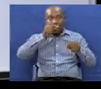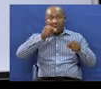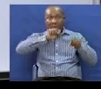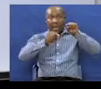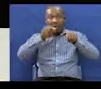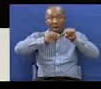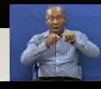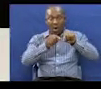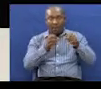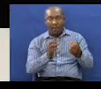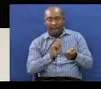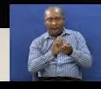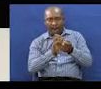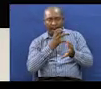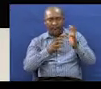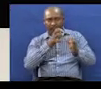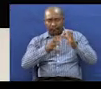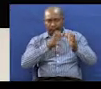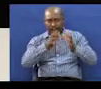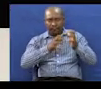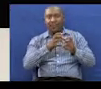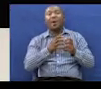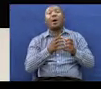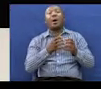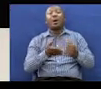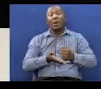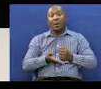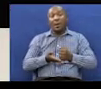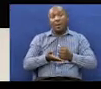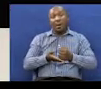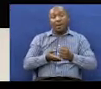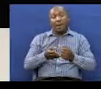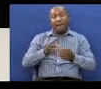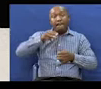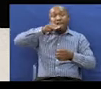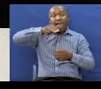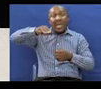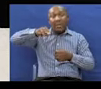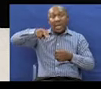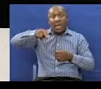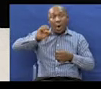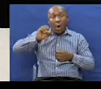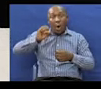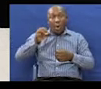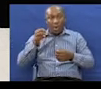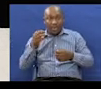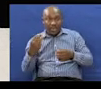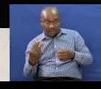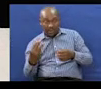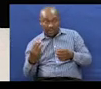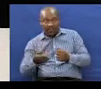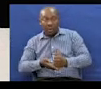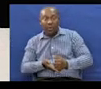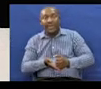4 oxide. Remember, manganese 4 oxide does not decompose, but it assists the decomposition